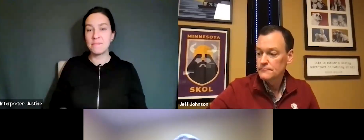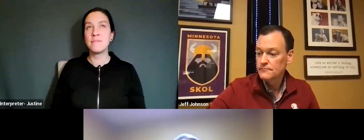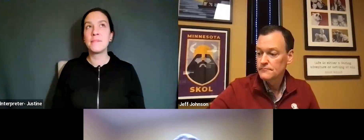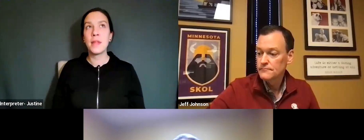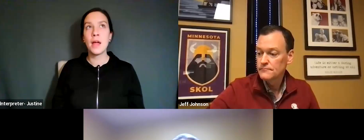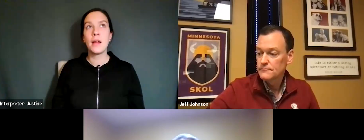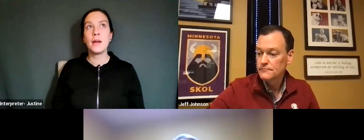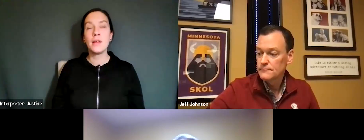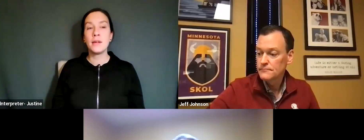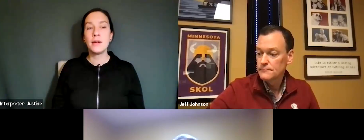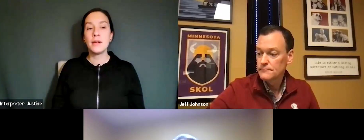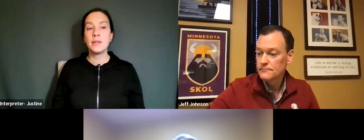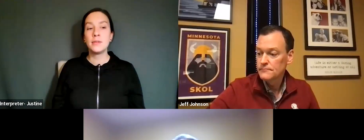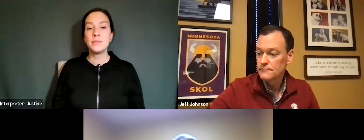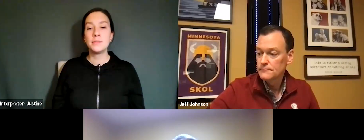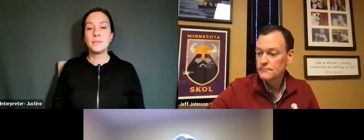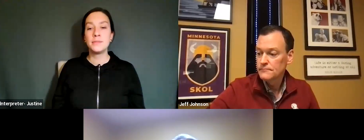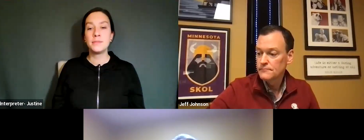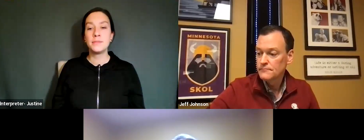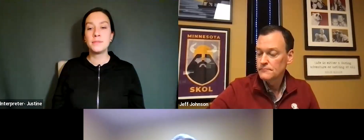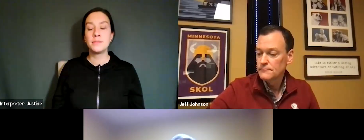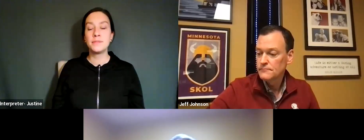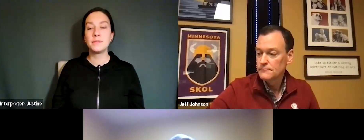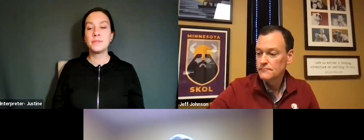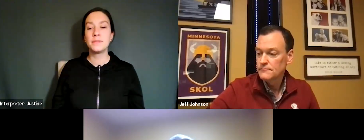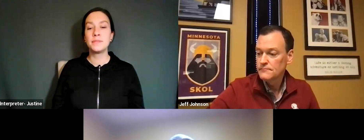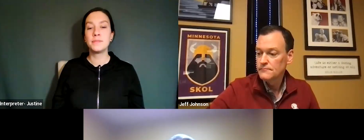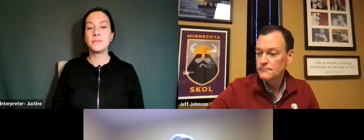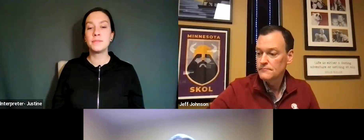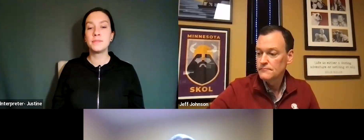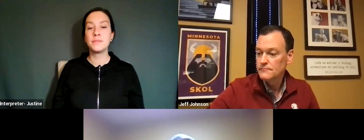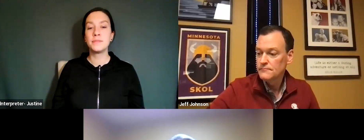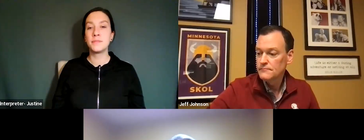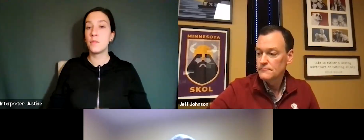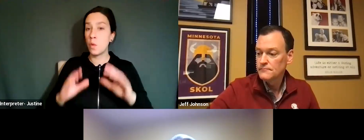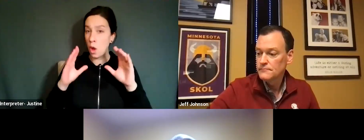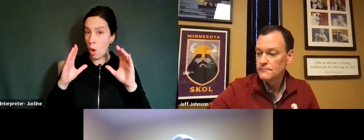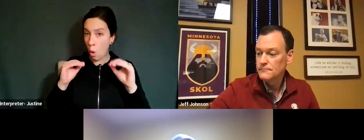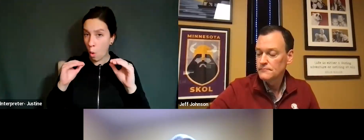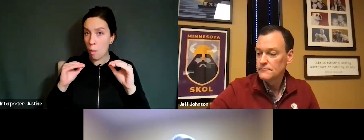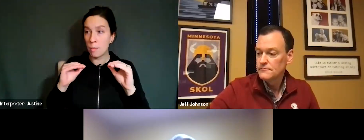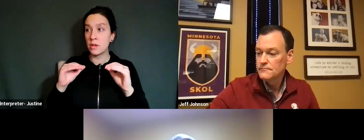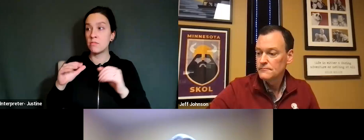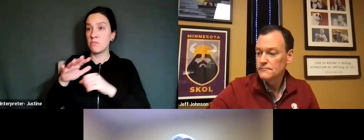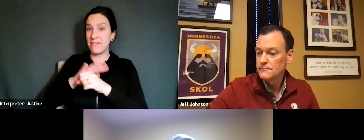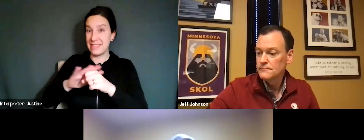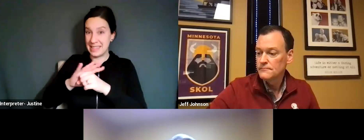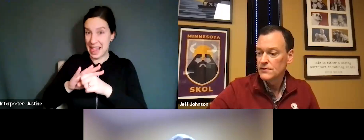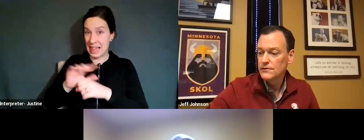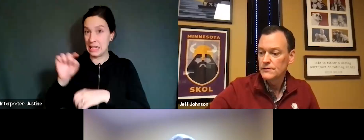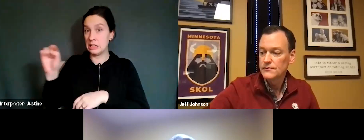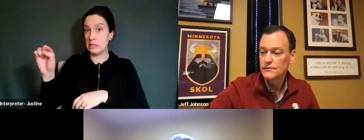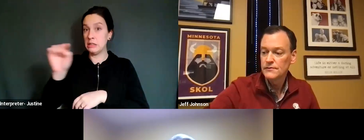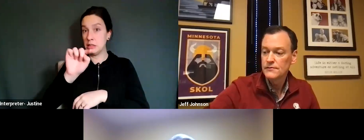We are really hoping that building relationships with these facilities will be